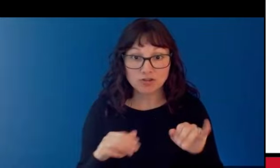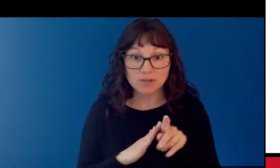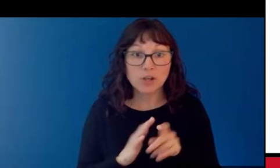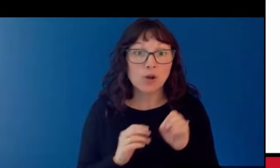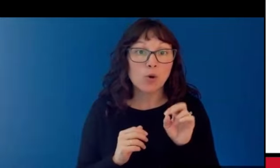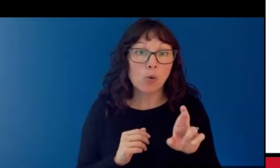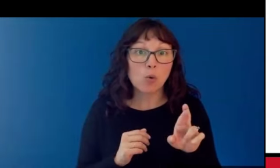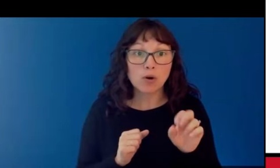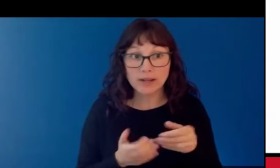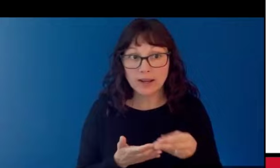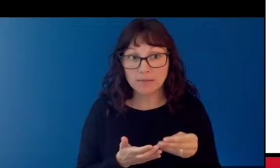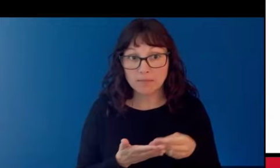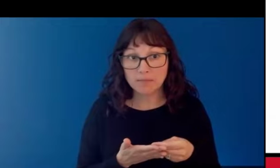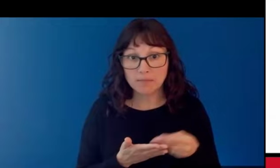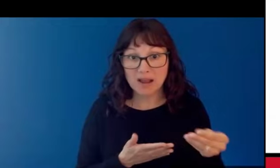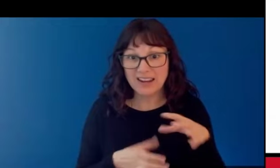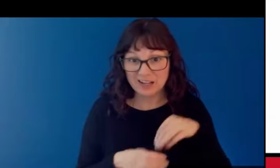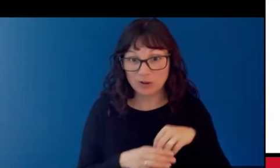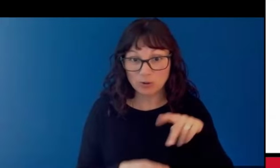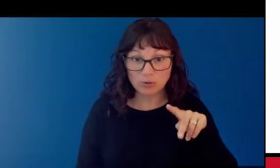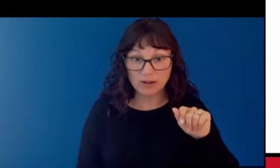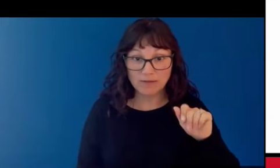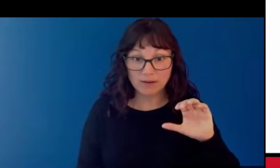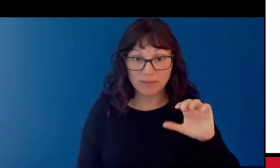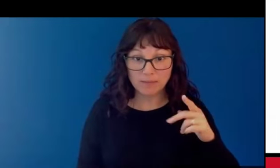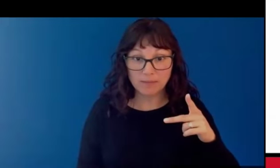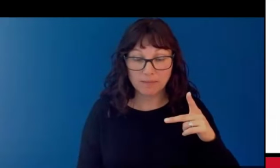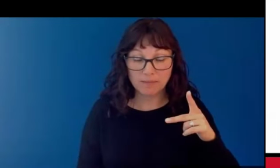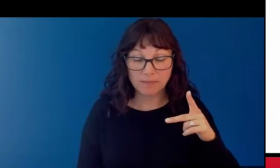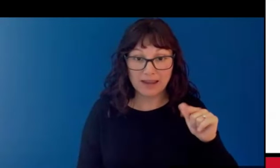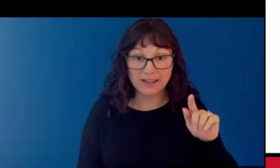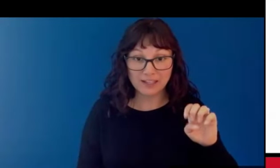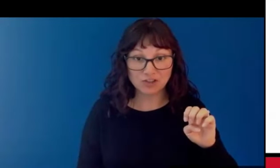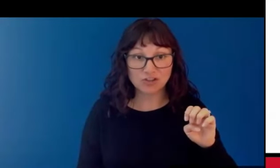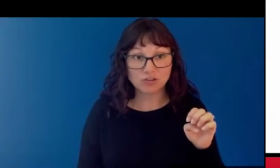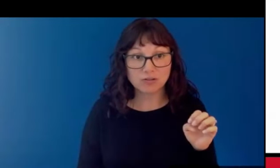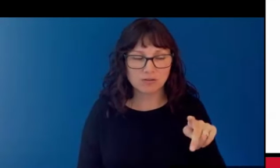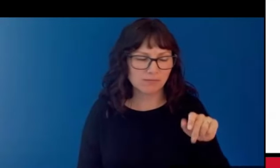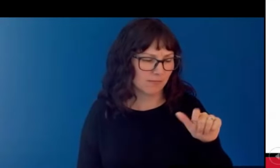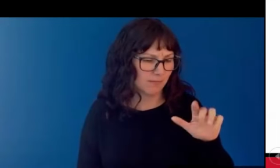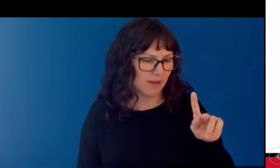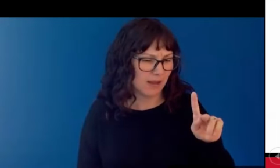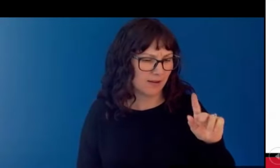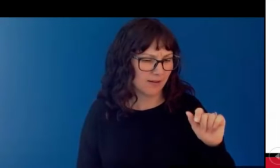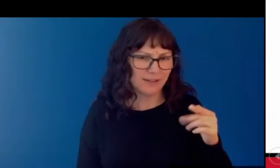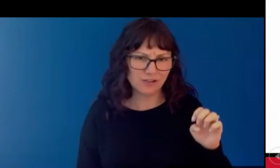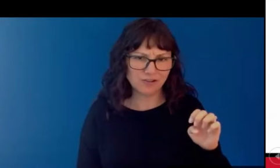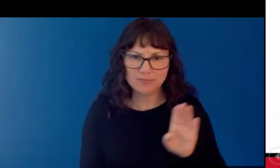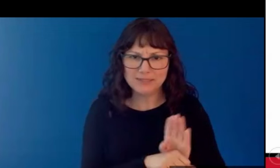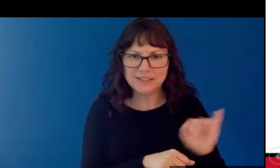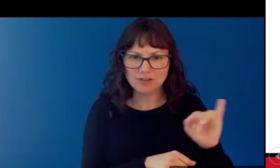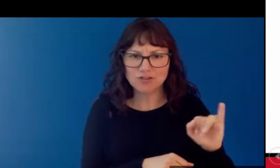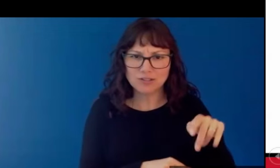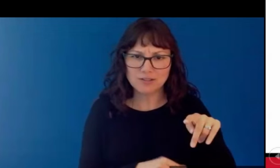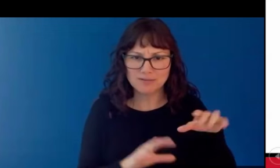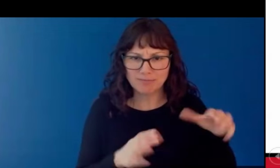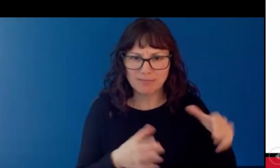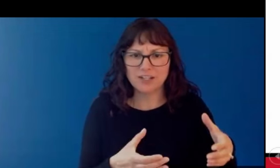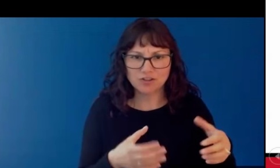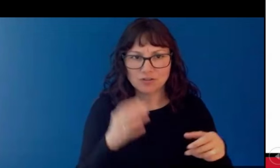or purchased as part of a package, a business insurance